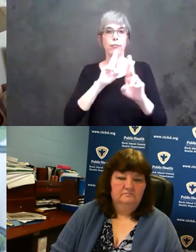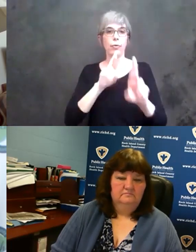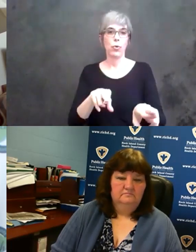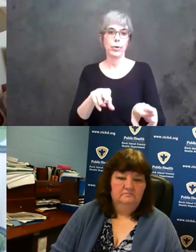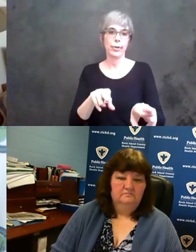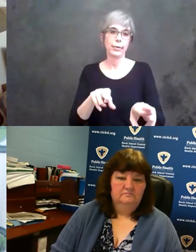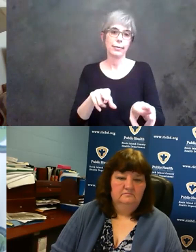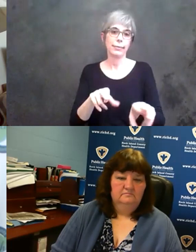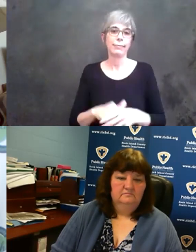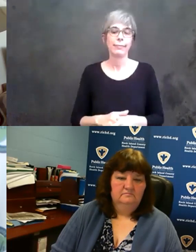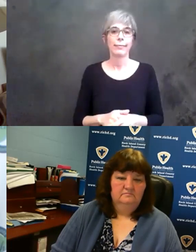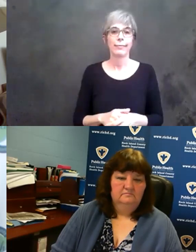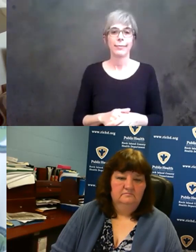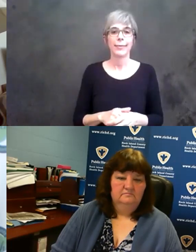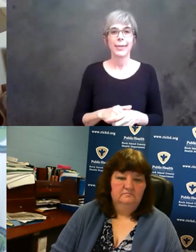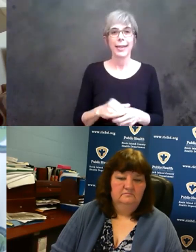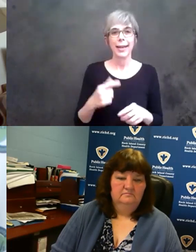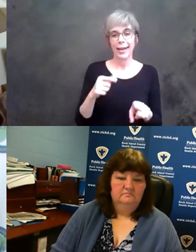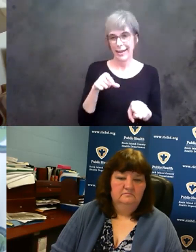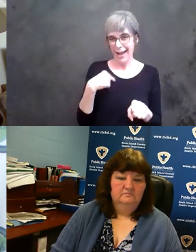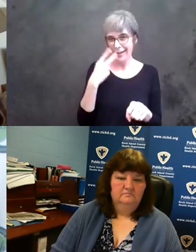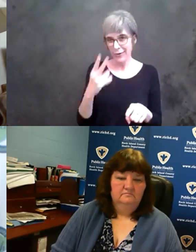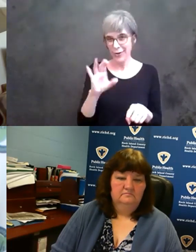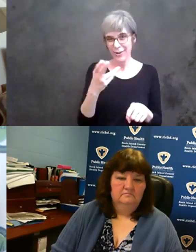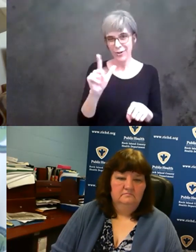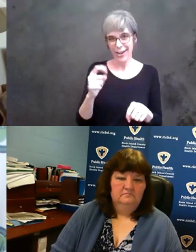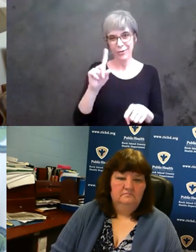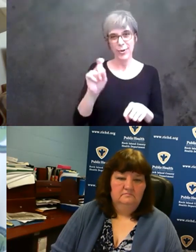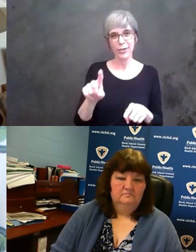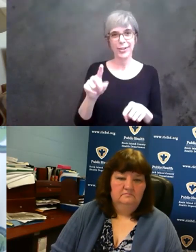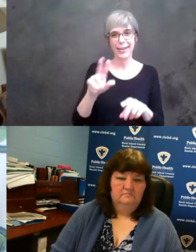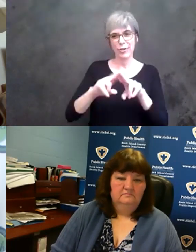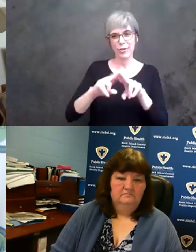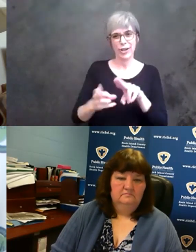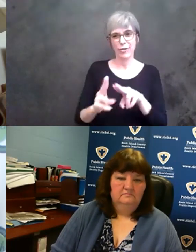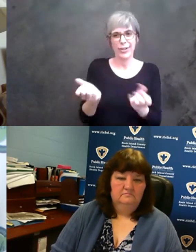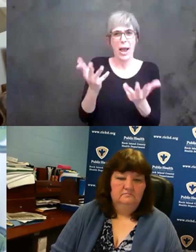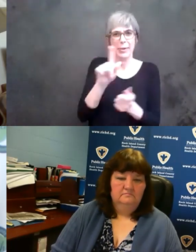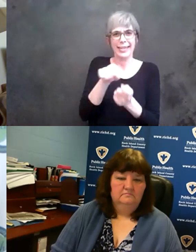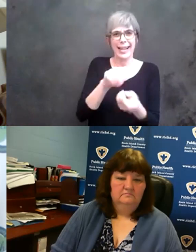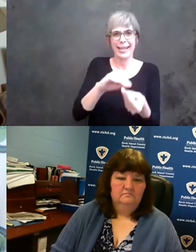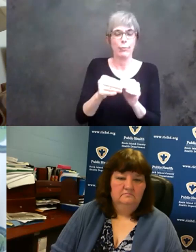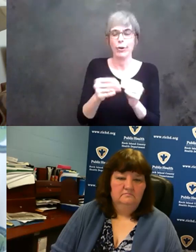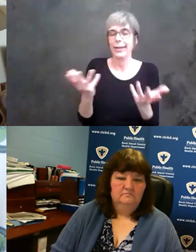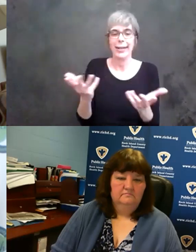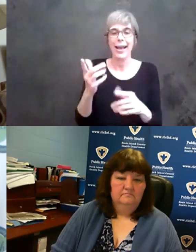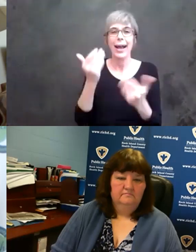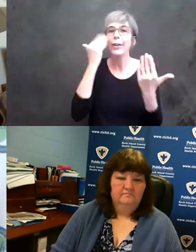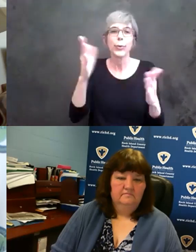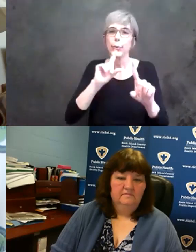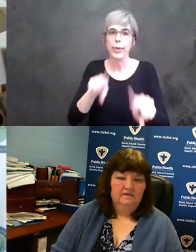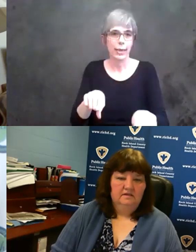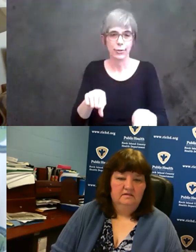I see the question about quantifying the decrease. I don't know. I would say on just